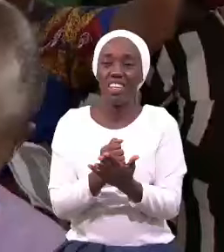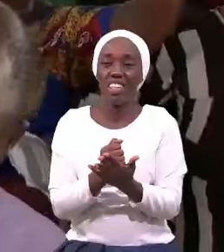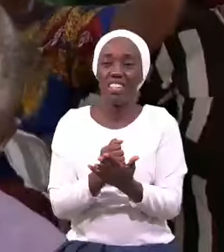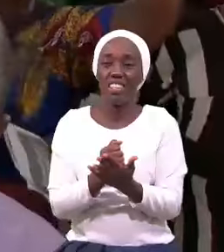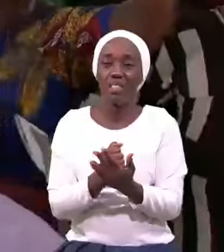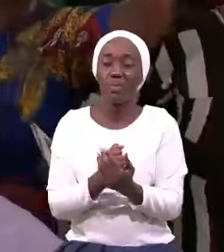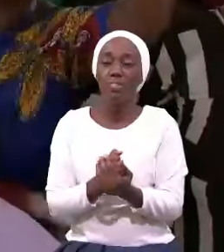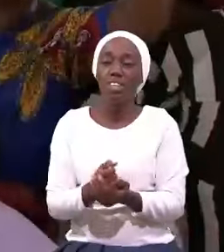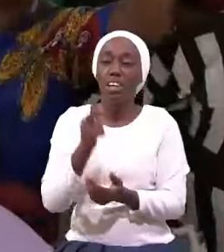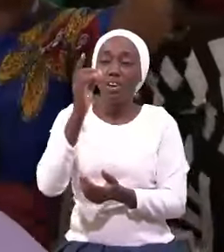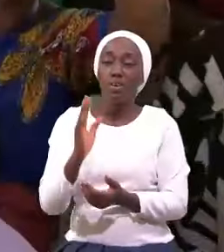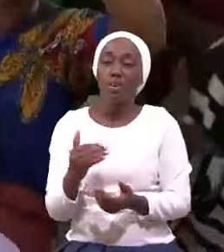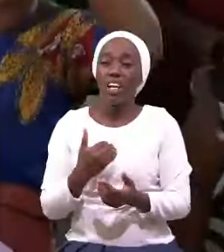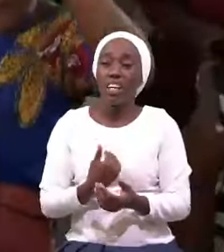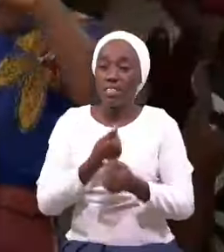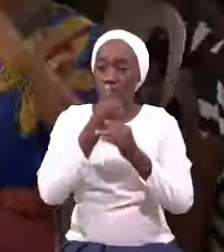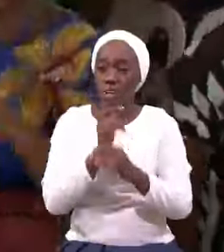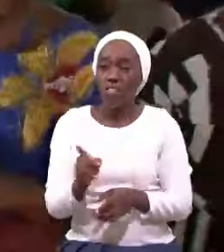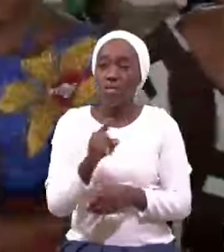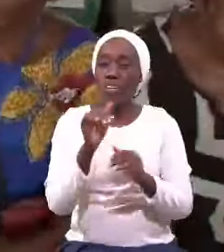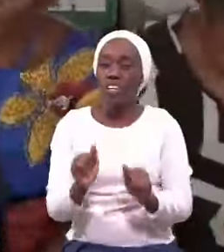God has blessed you. You can sit down.